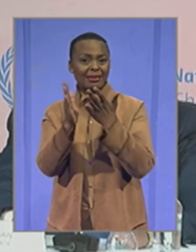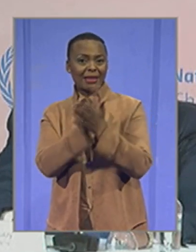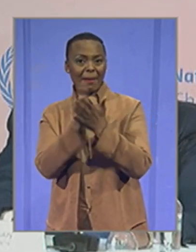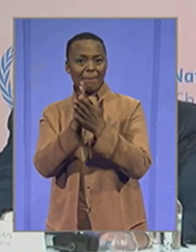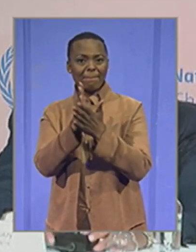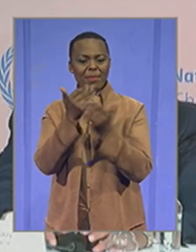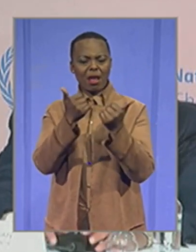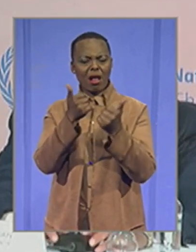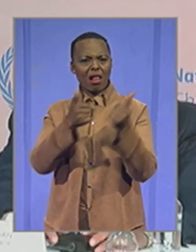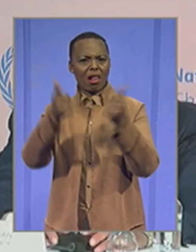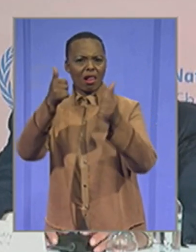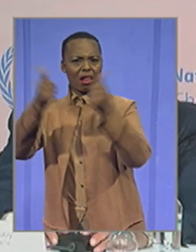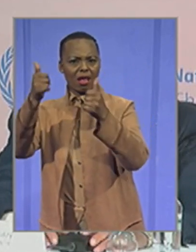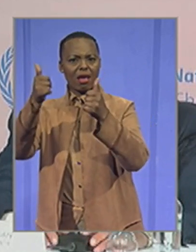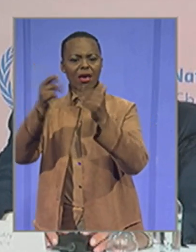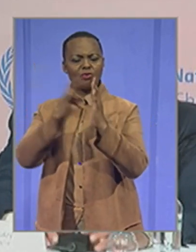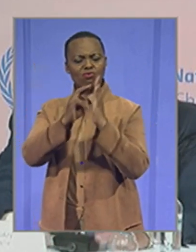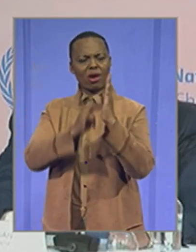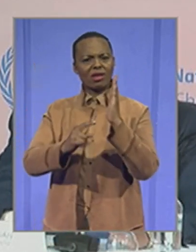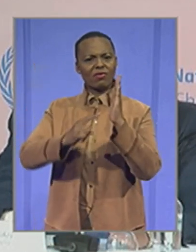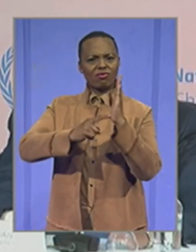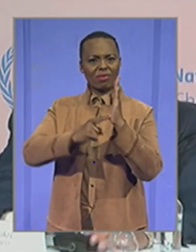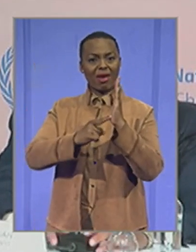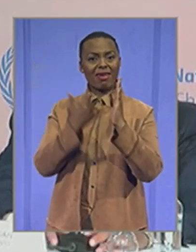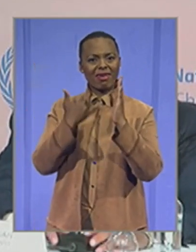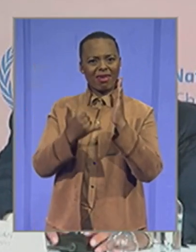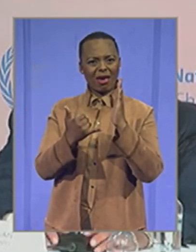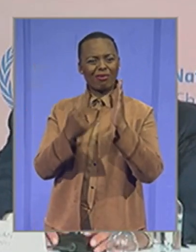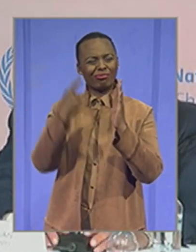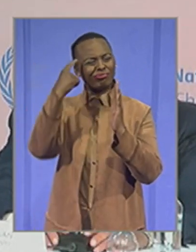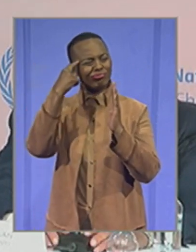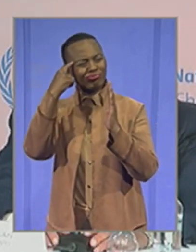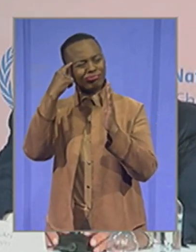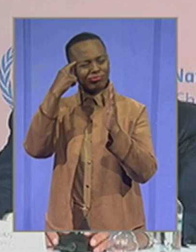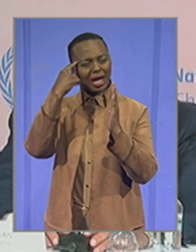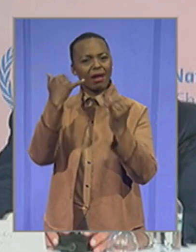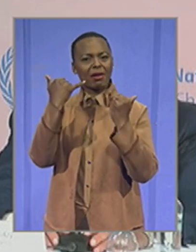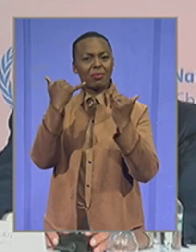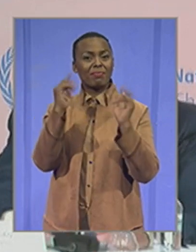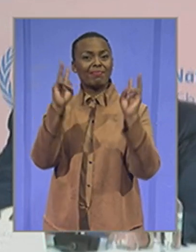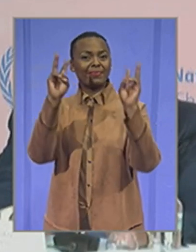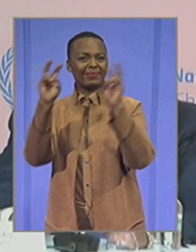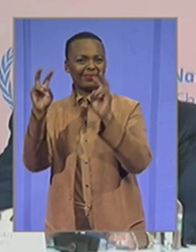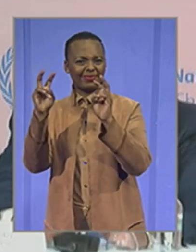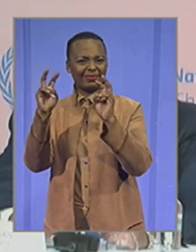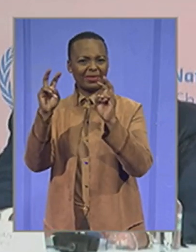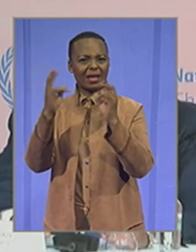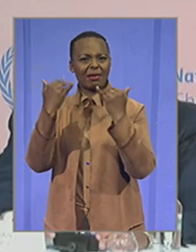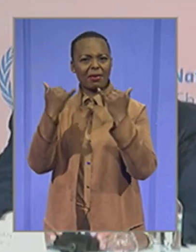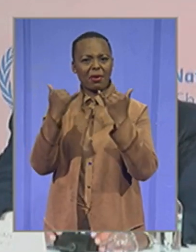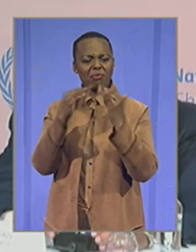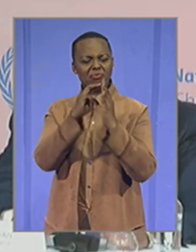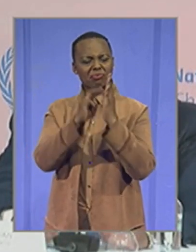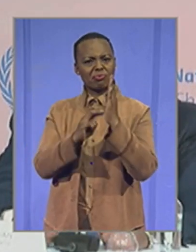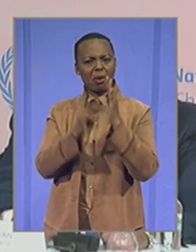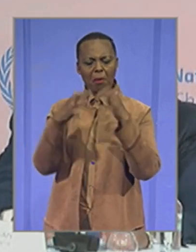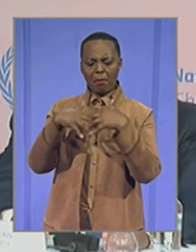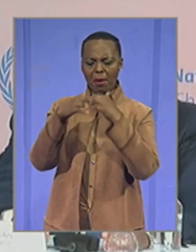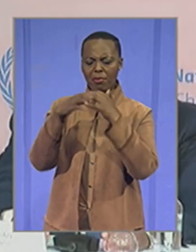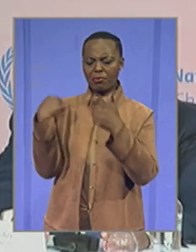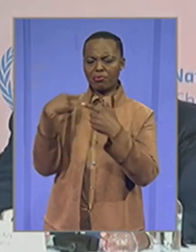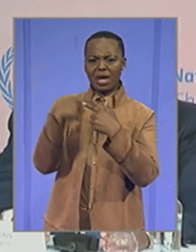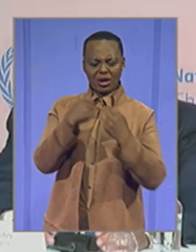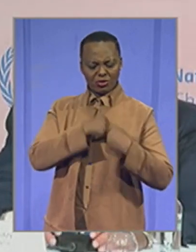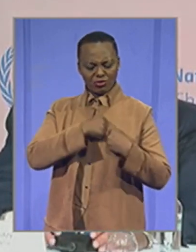delegations that had reservations. I think this has come about because of the momentum that has been created since Paris,